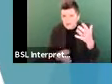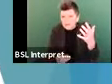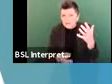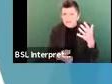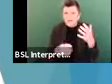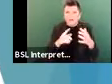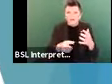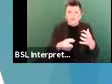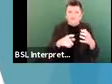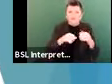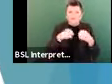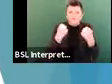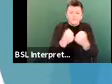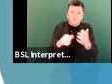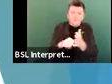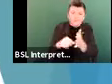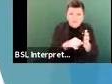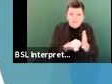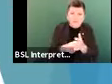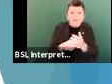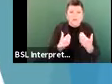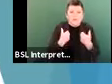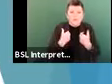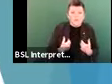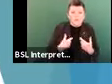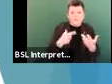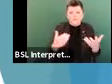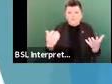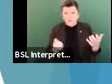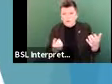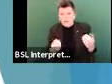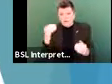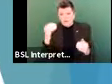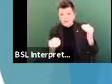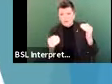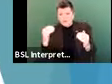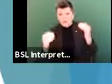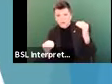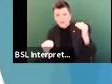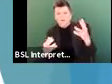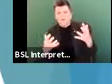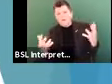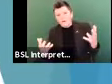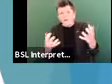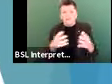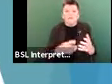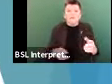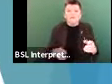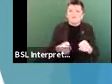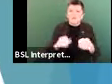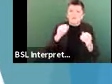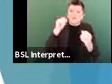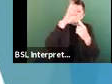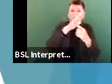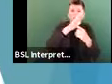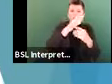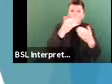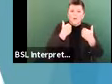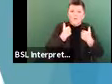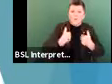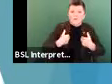difficulties, such as the wealth to income ratio that is bring, and even worse, the top wealth to income